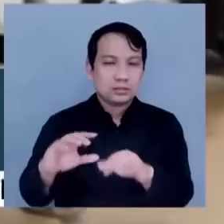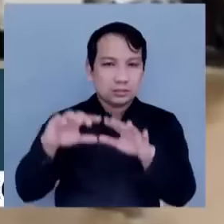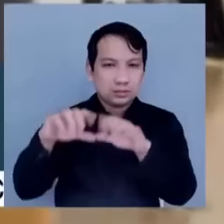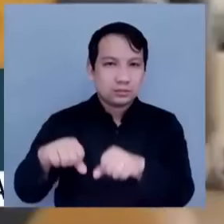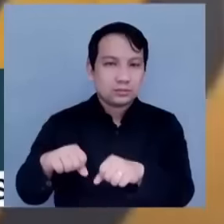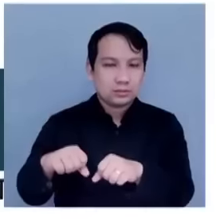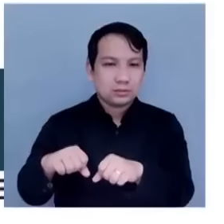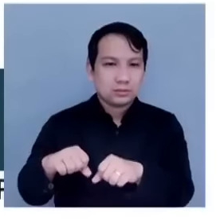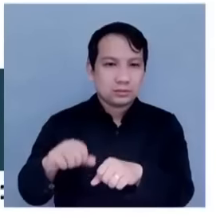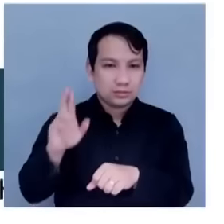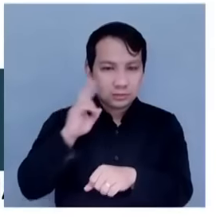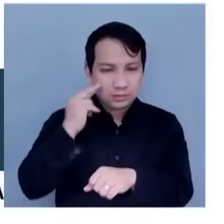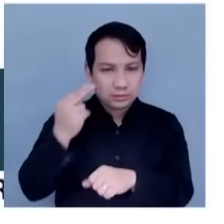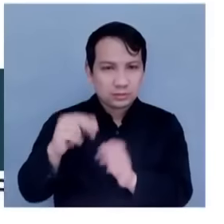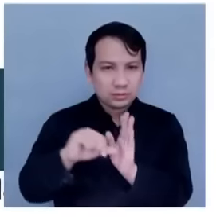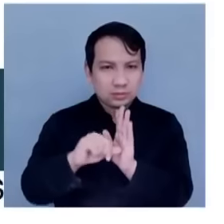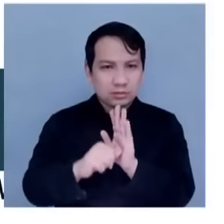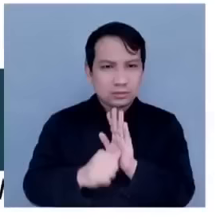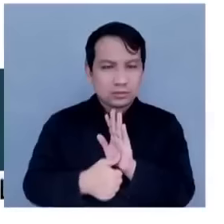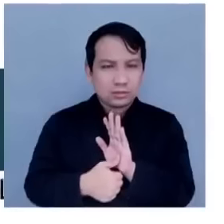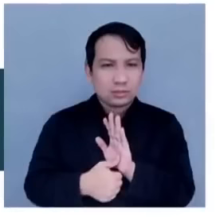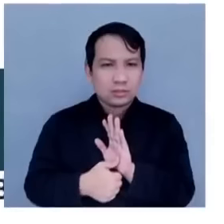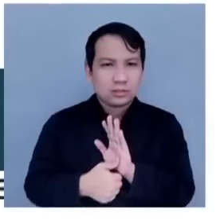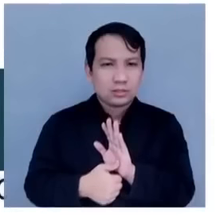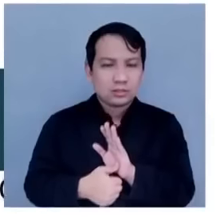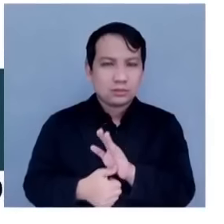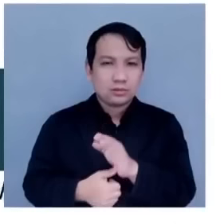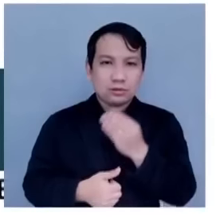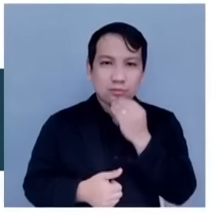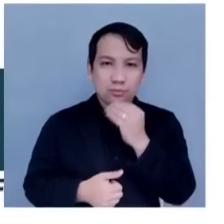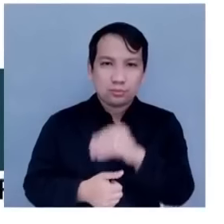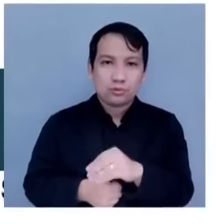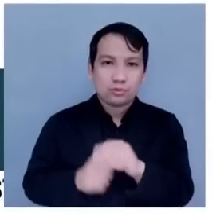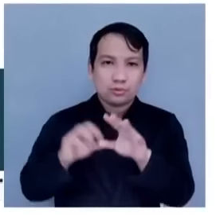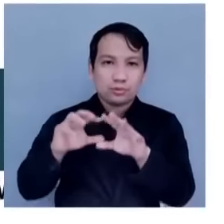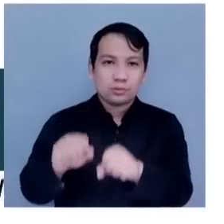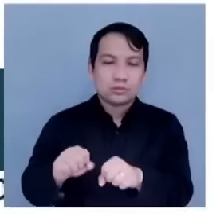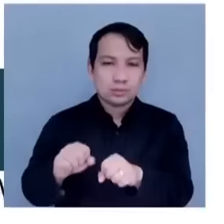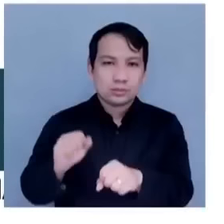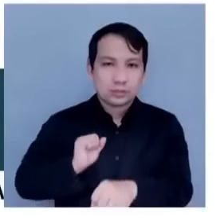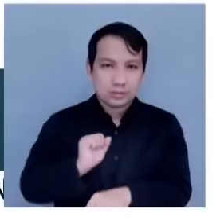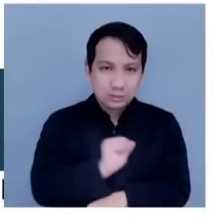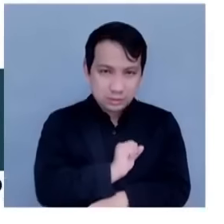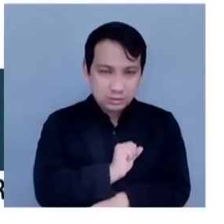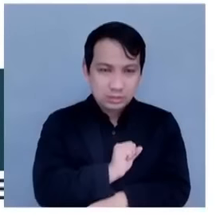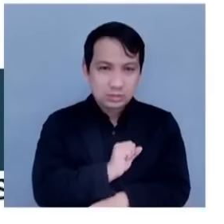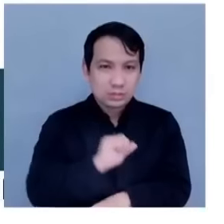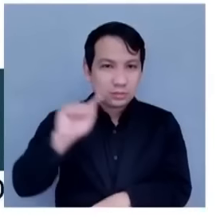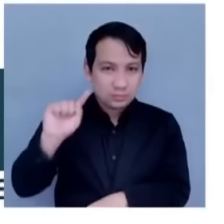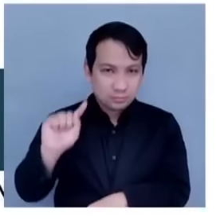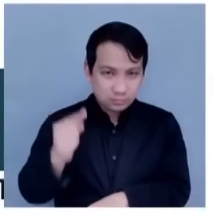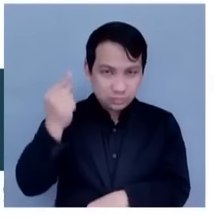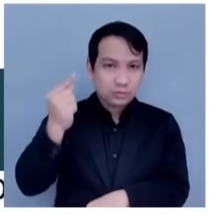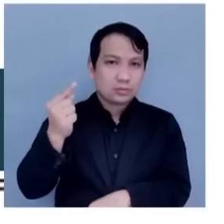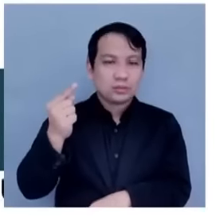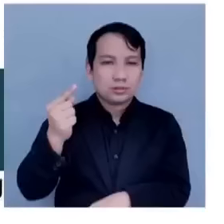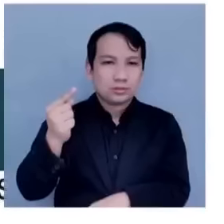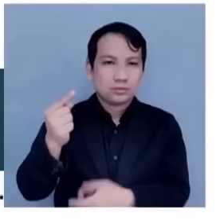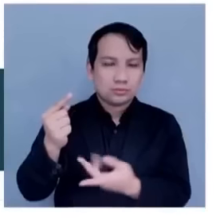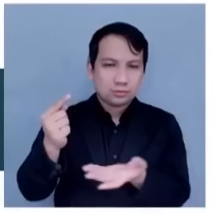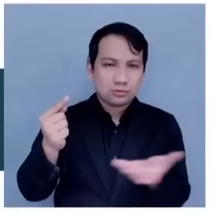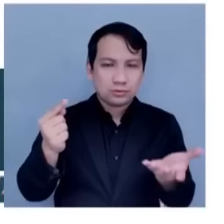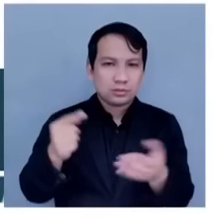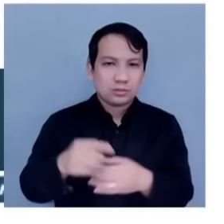Rizzo Ontiveros insisting that the warrant of arrest from the Senate came first. What do you say to that? Yeah.